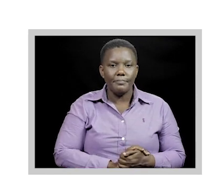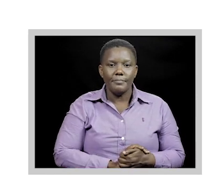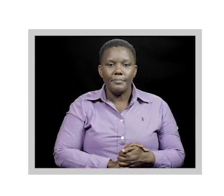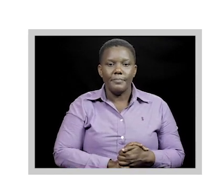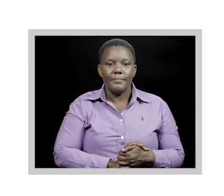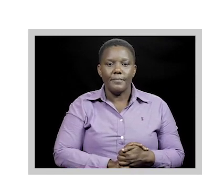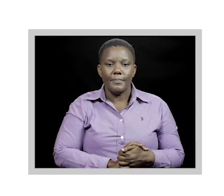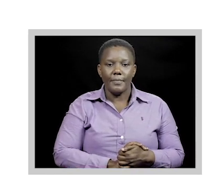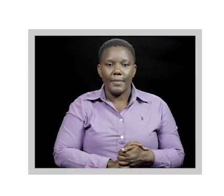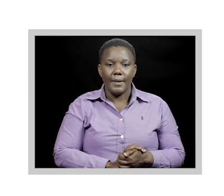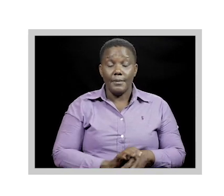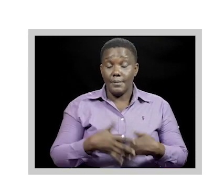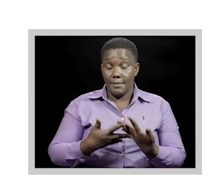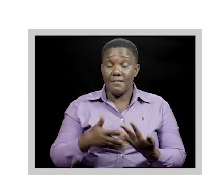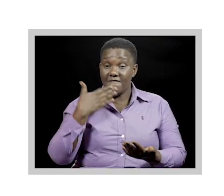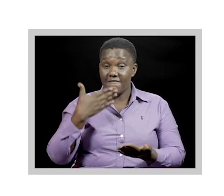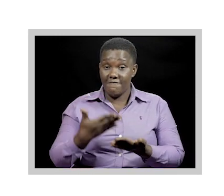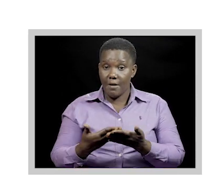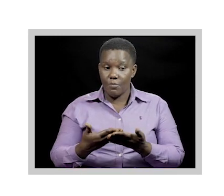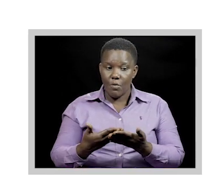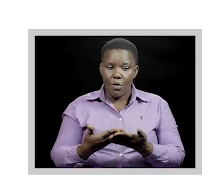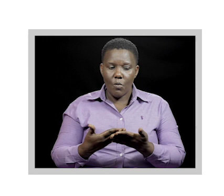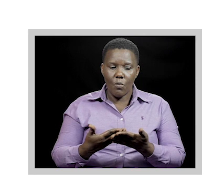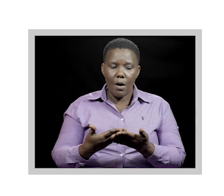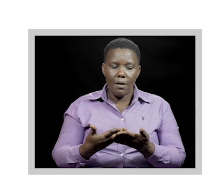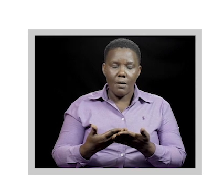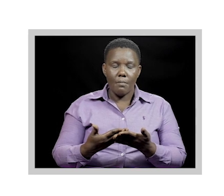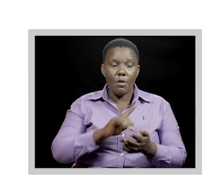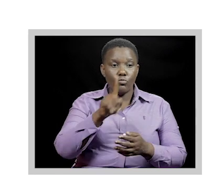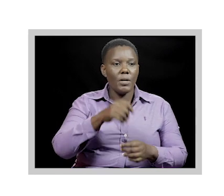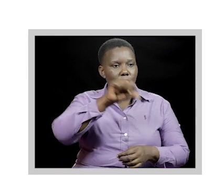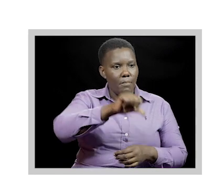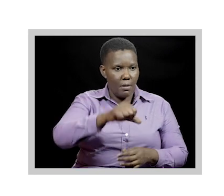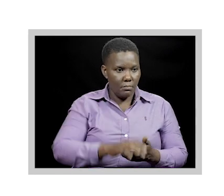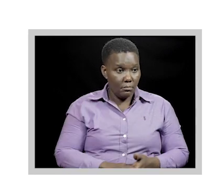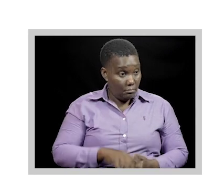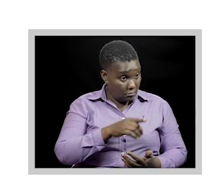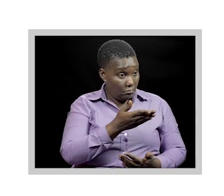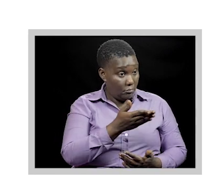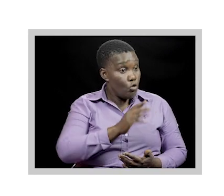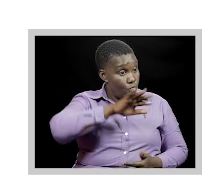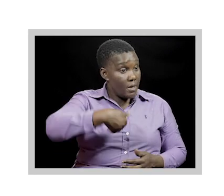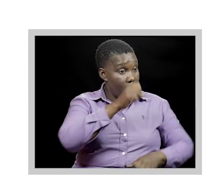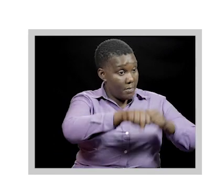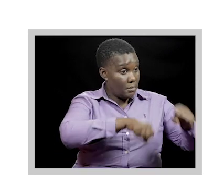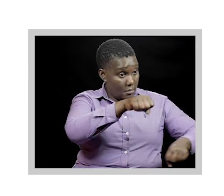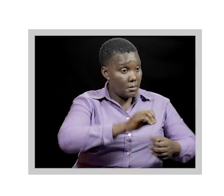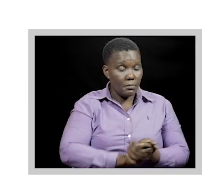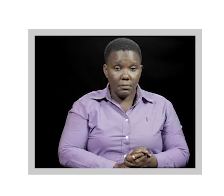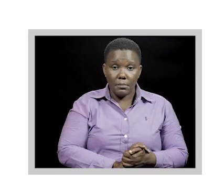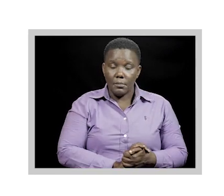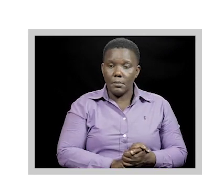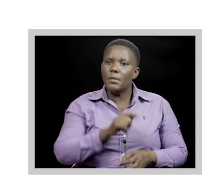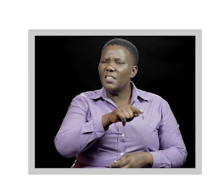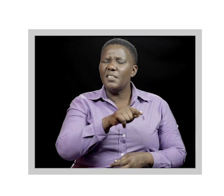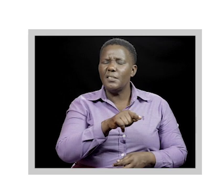that time? Another example that illustrates poor practice is, you stole the bike, didn't you? The problems